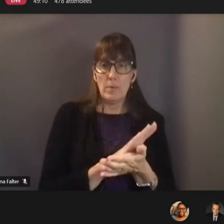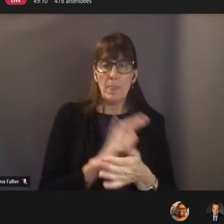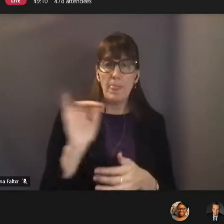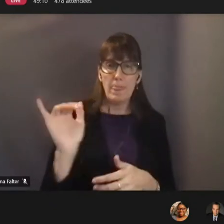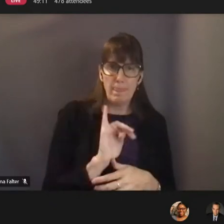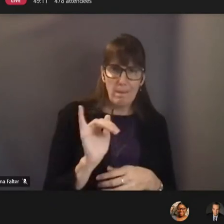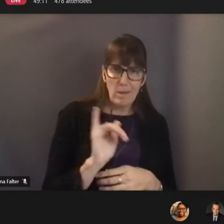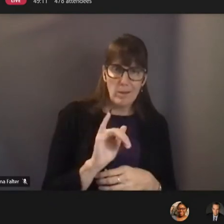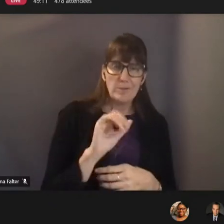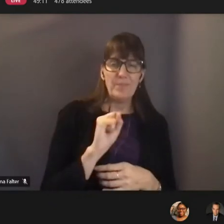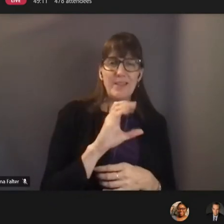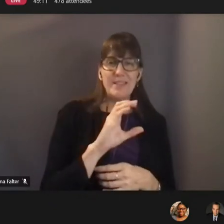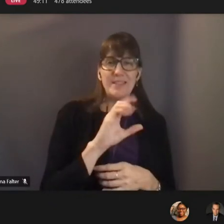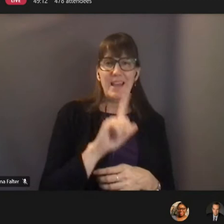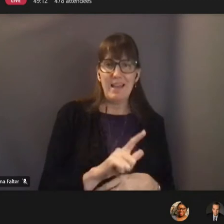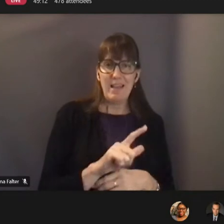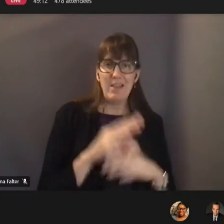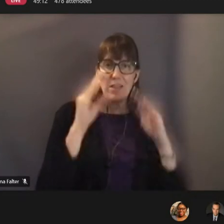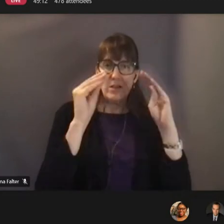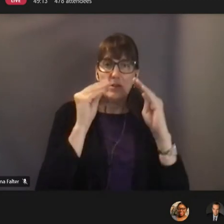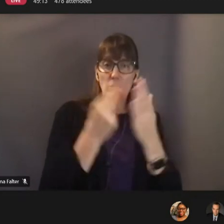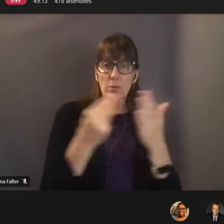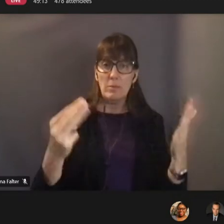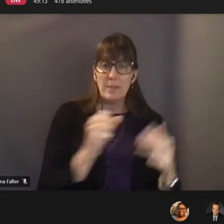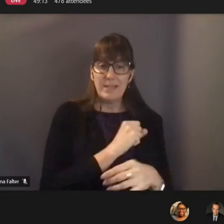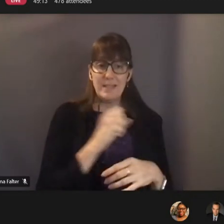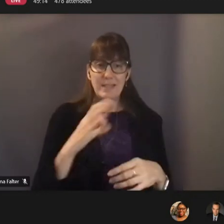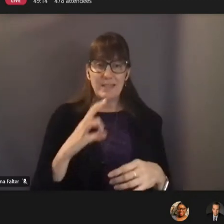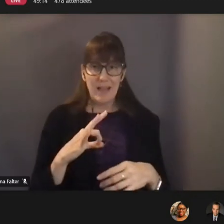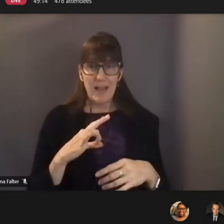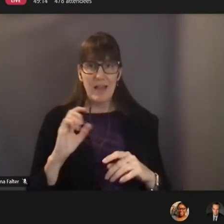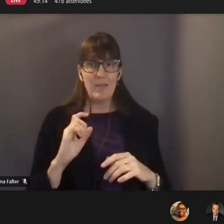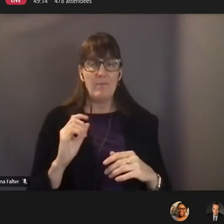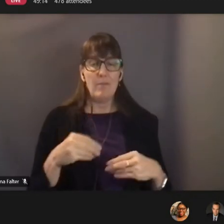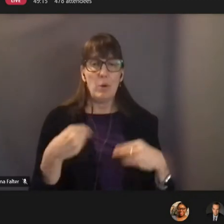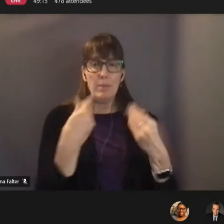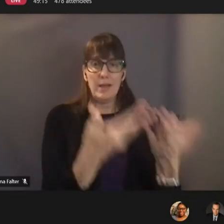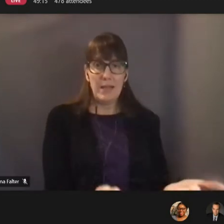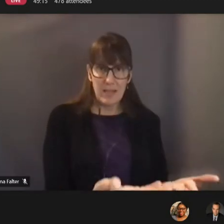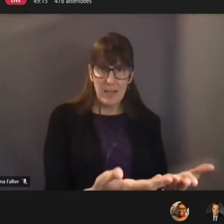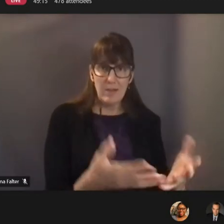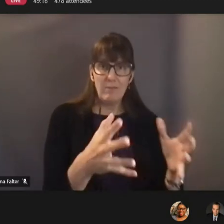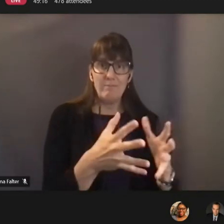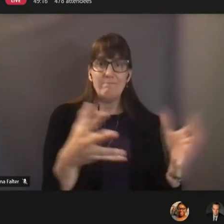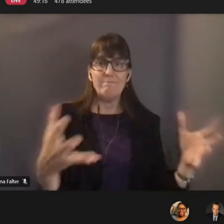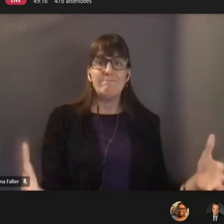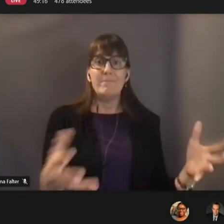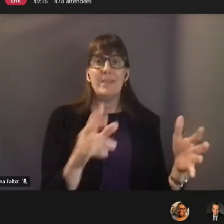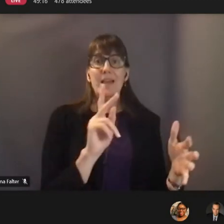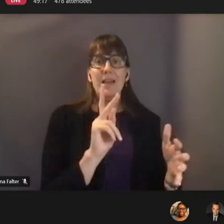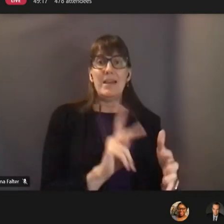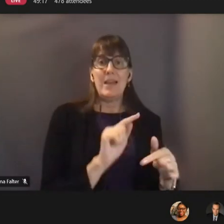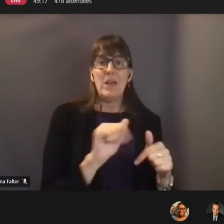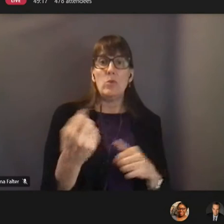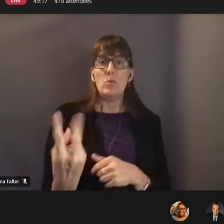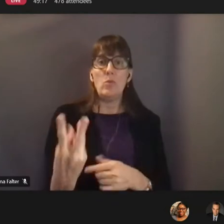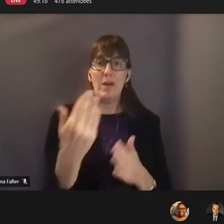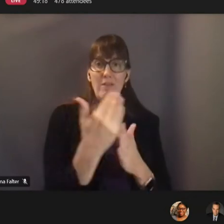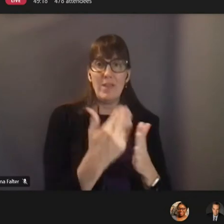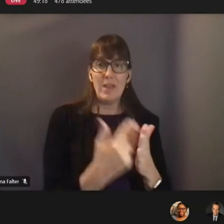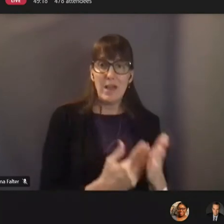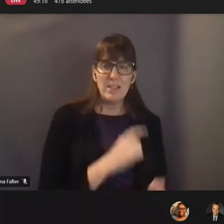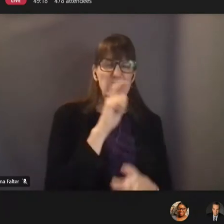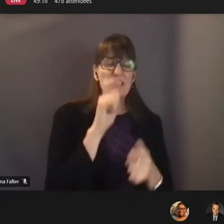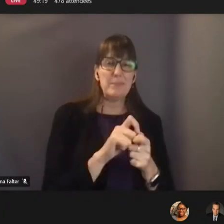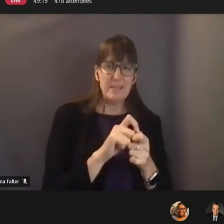instructional materials, staff are also being given a handful of K-12 SEL lessons specific for return to in-person